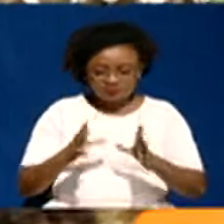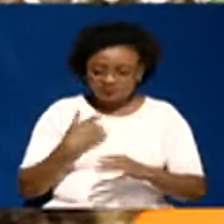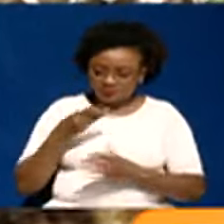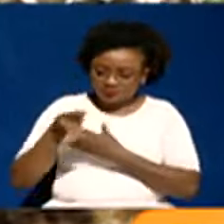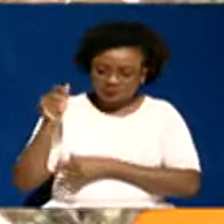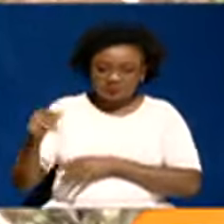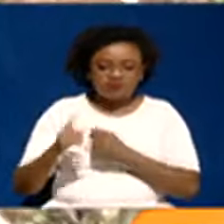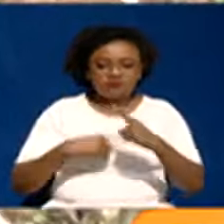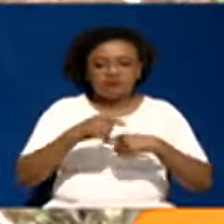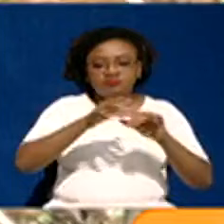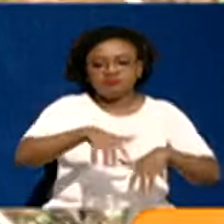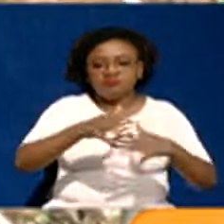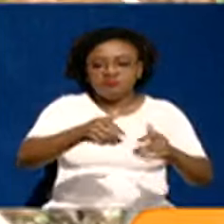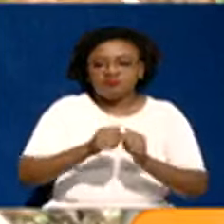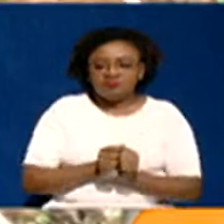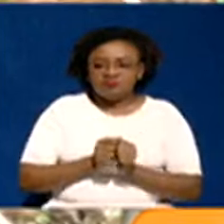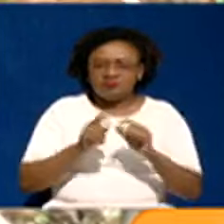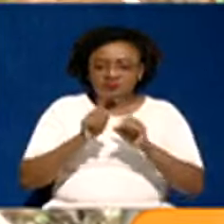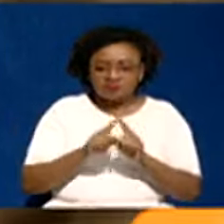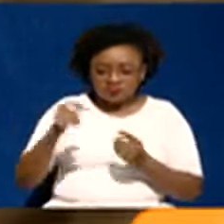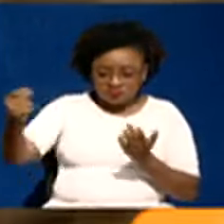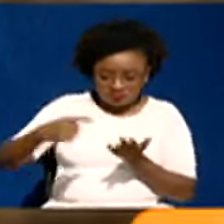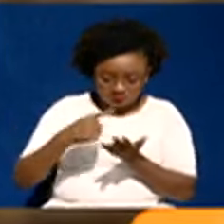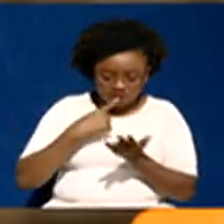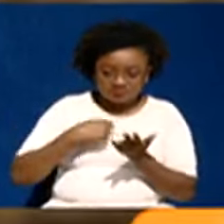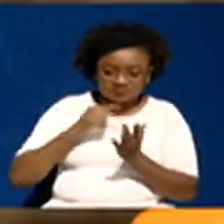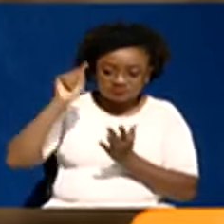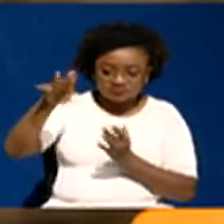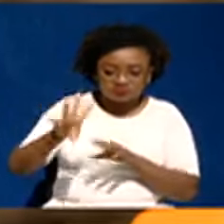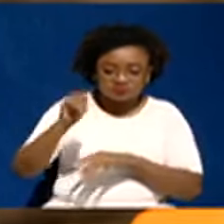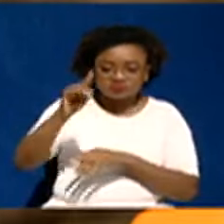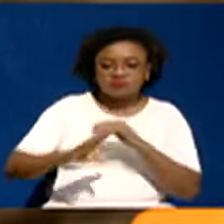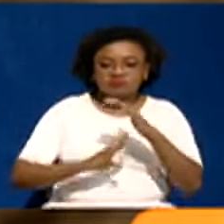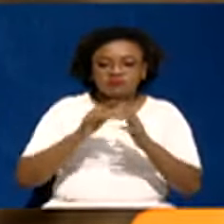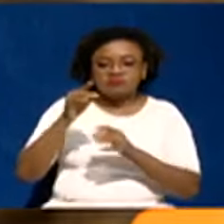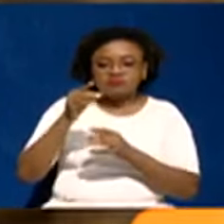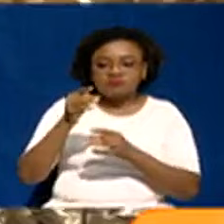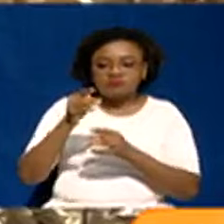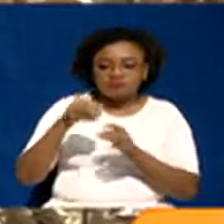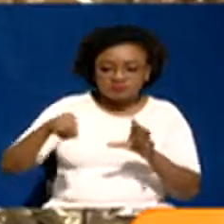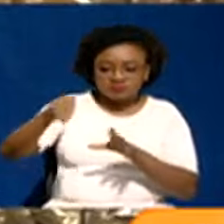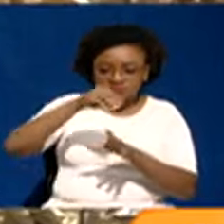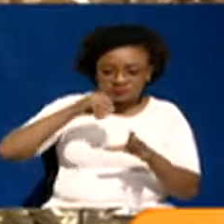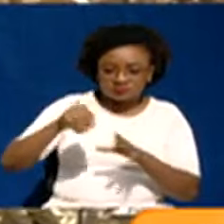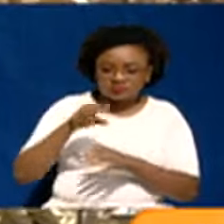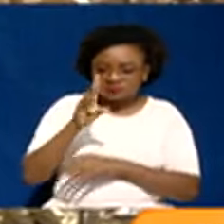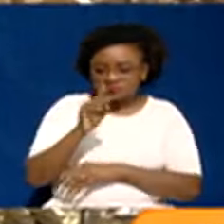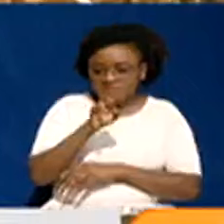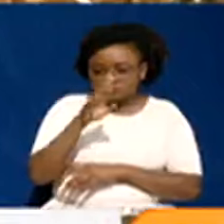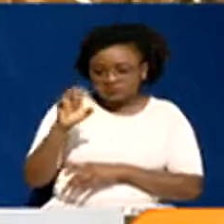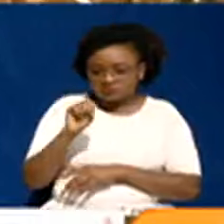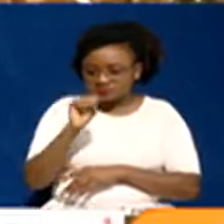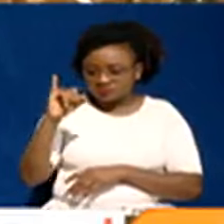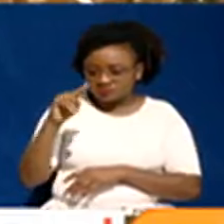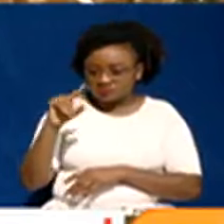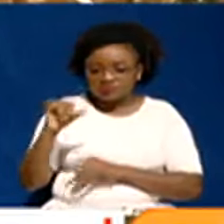tuchukue tusukume nayo. Hii top dressing pia nimepata message na sasa sina imani. Sababu gani? Kama hii mbolea yenye tumepata ndio tumepata